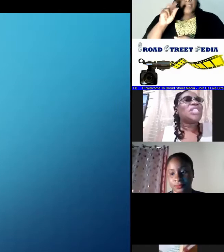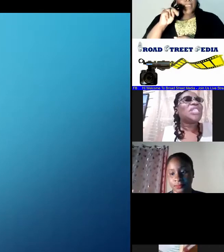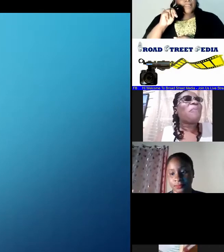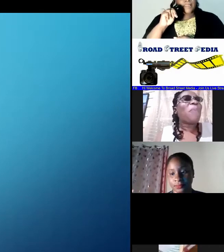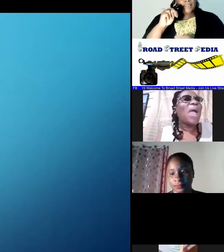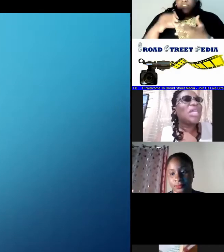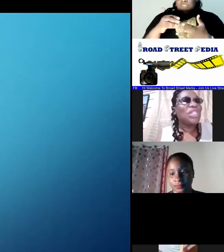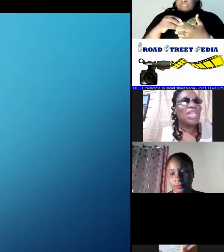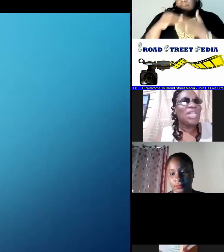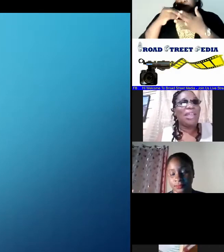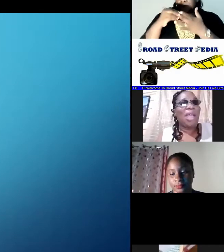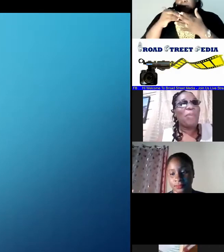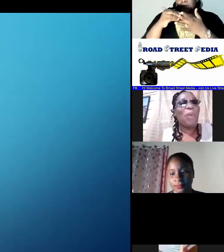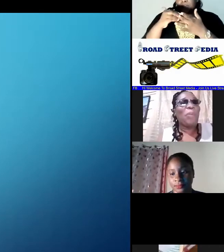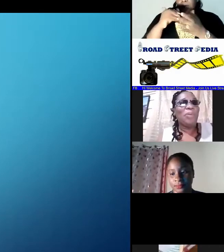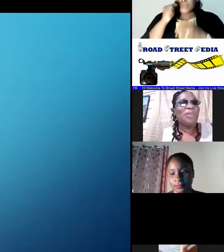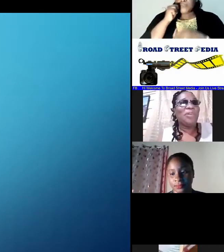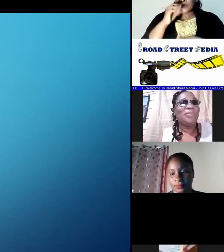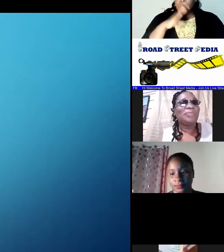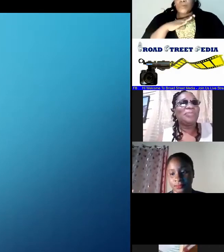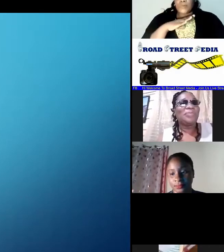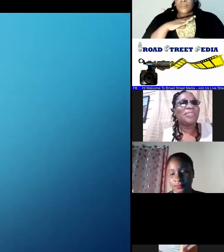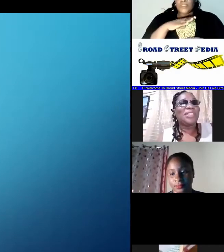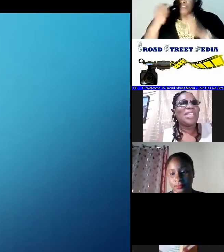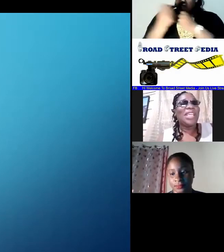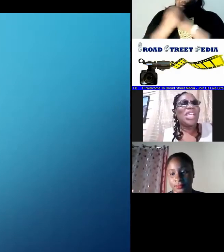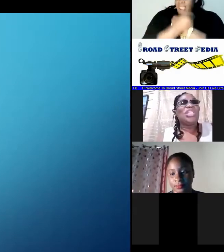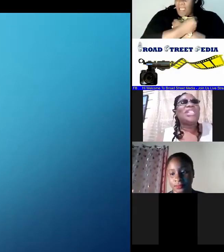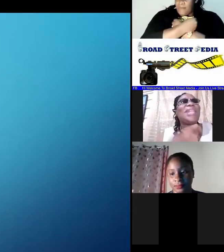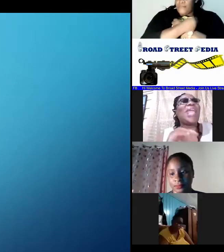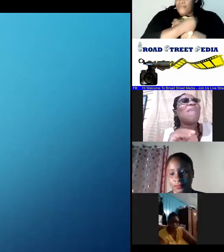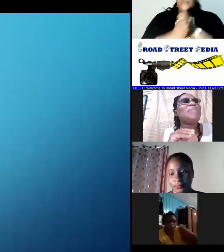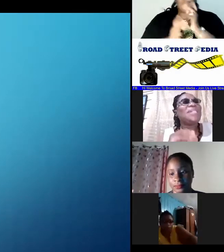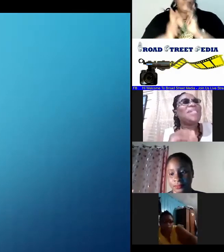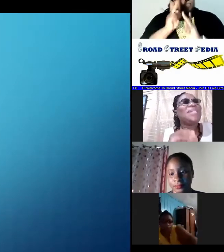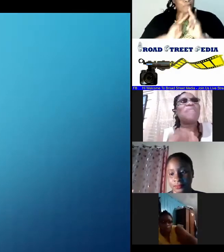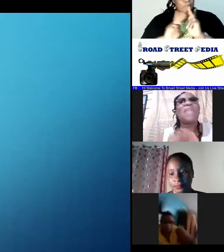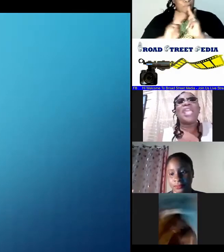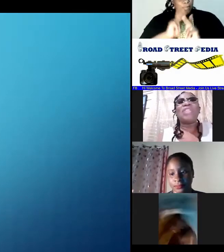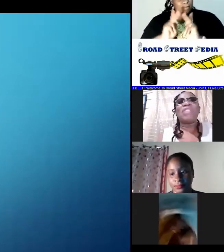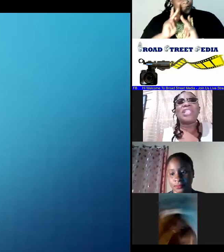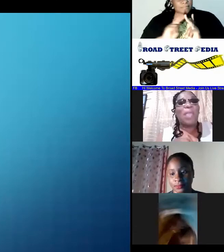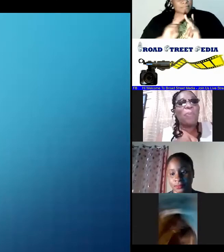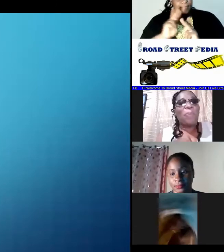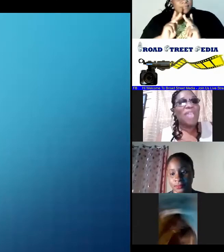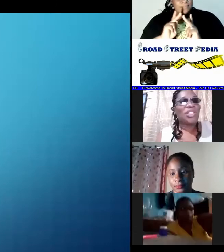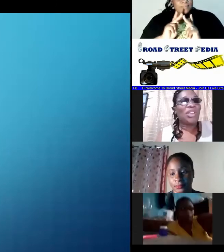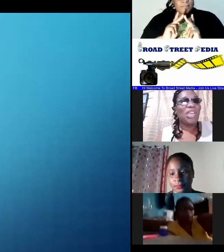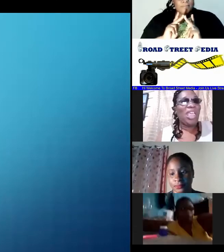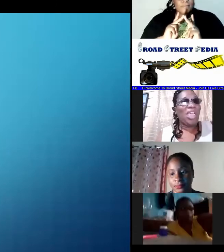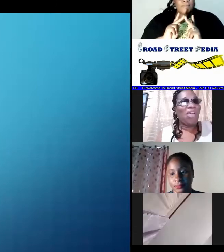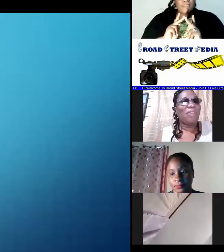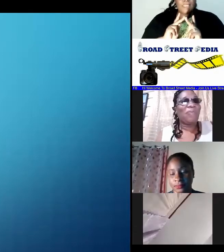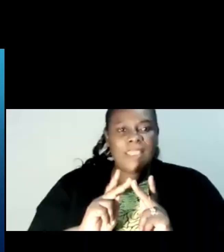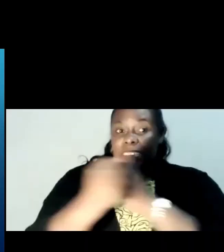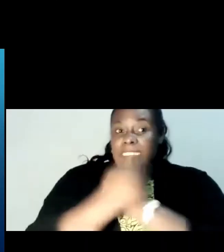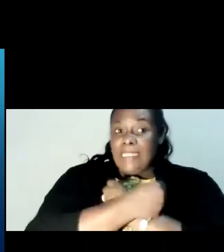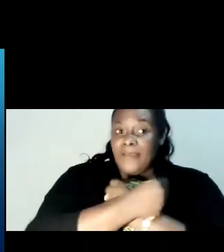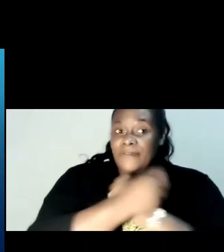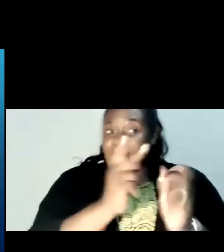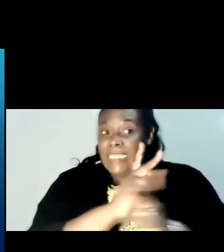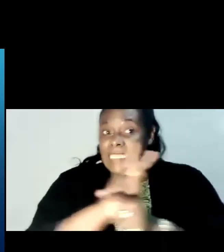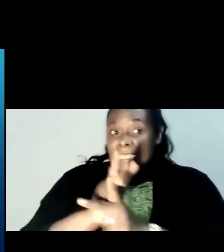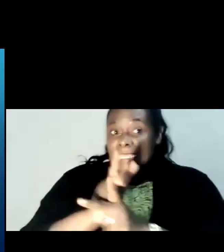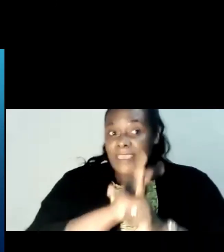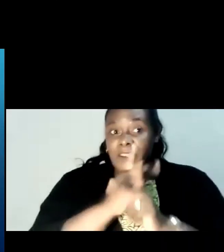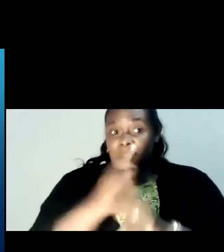very passionate about people. She takes deep interest in patient care, and